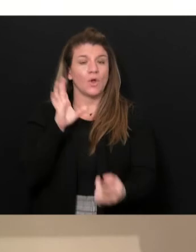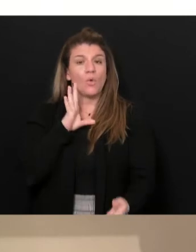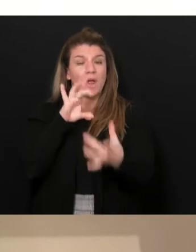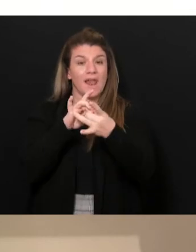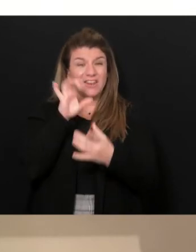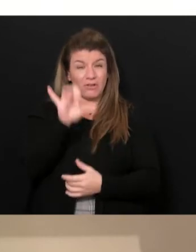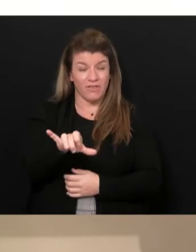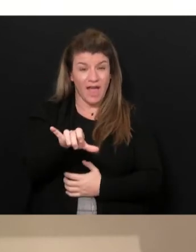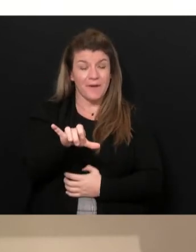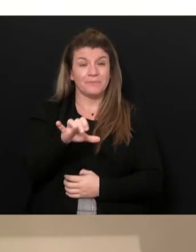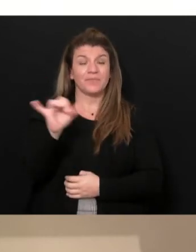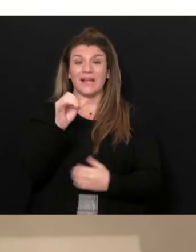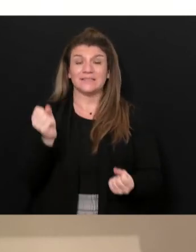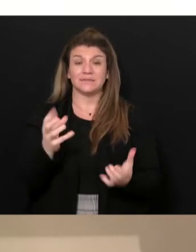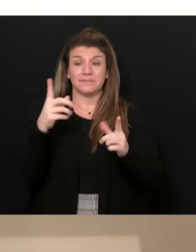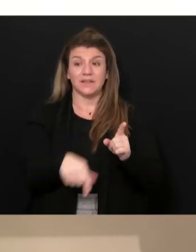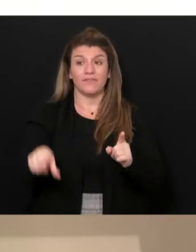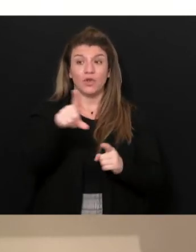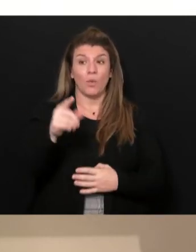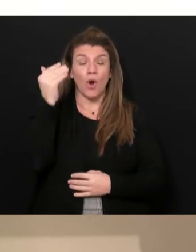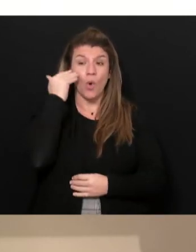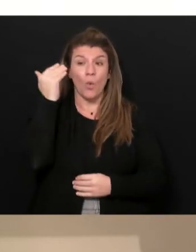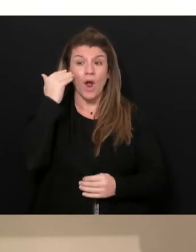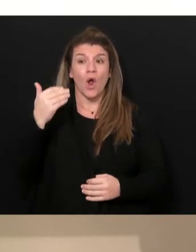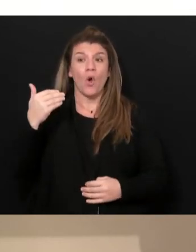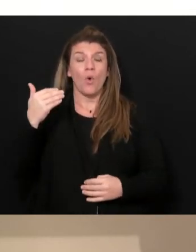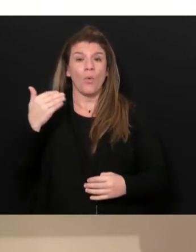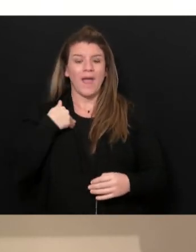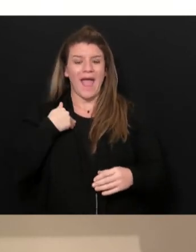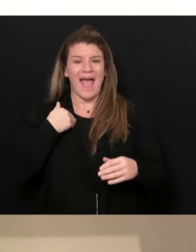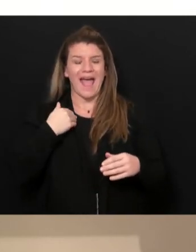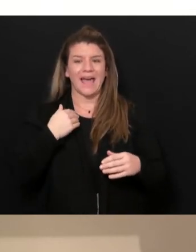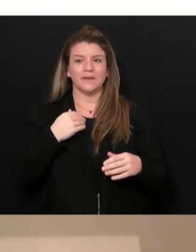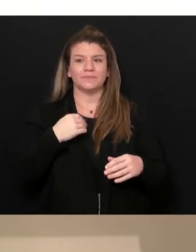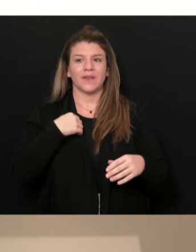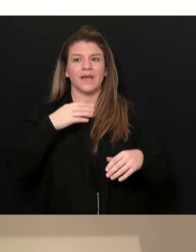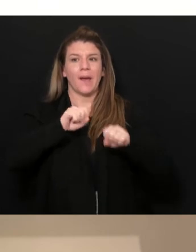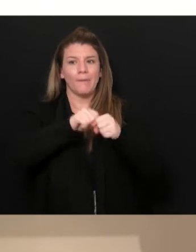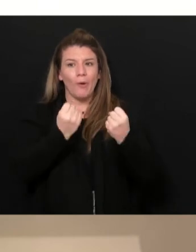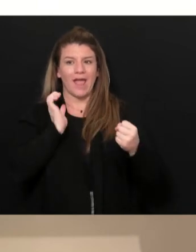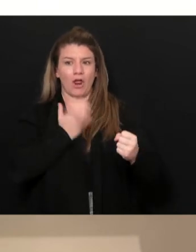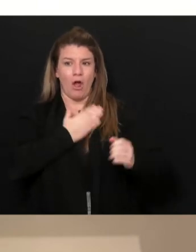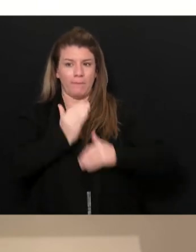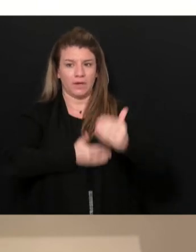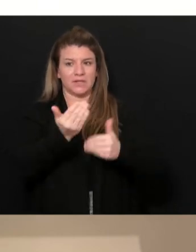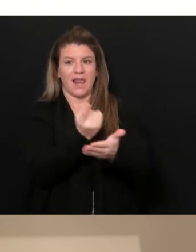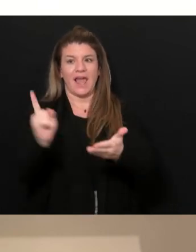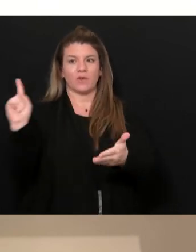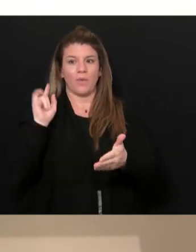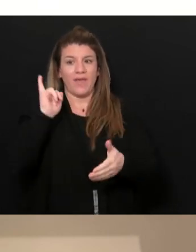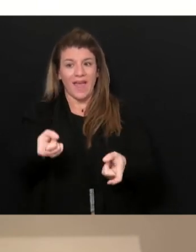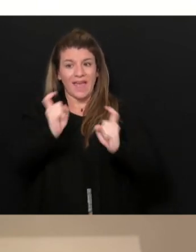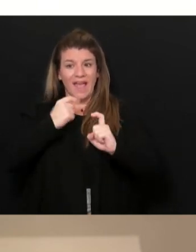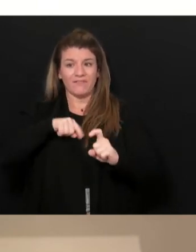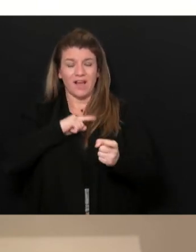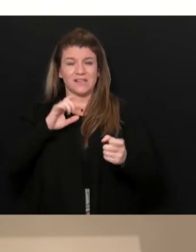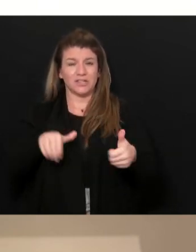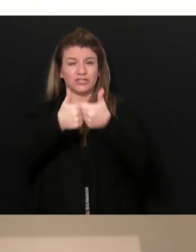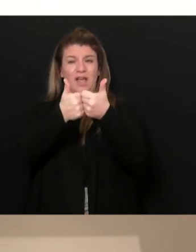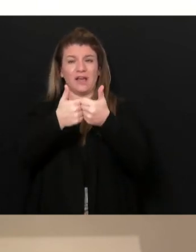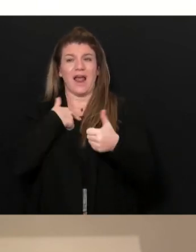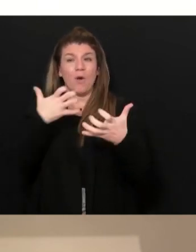that, as many of you are aware, we had a break in the process last week that caused a challenge for us. I want to